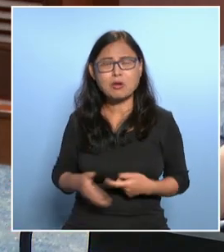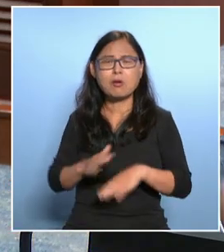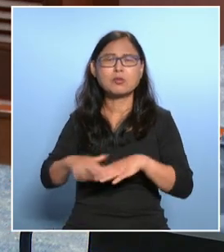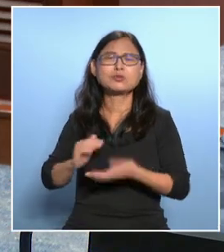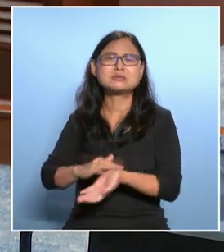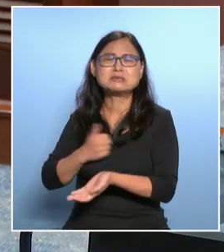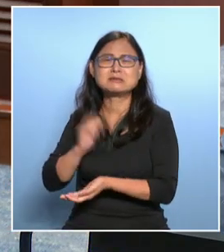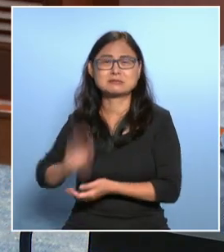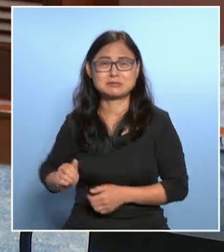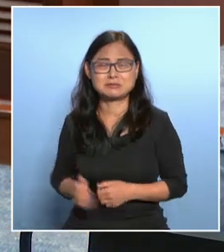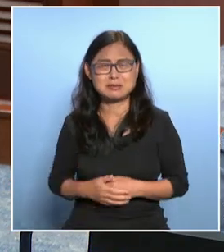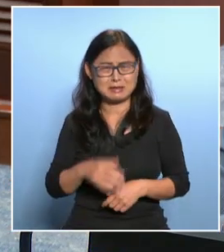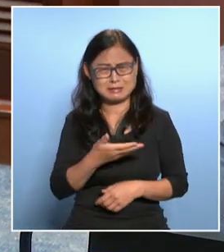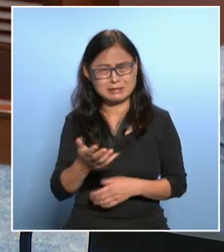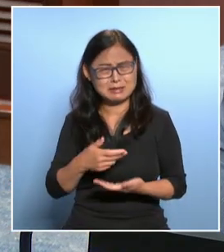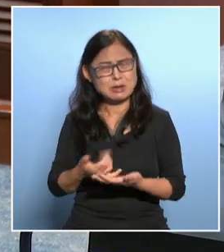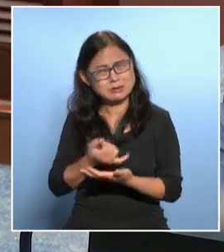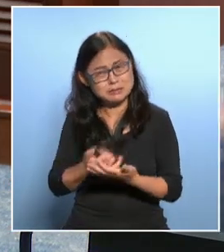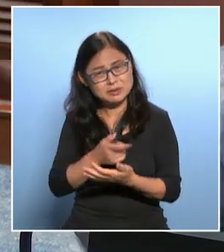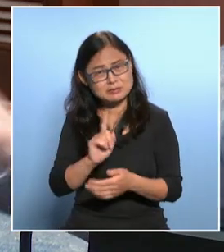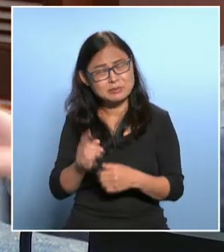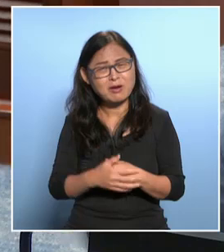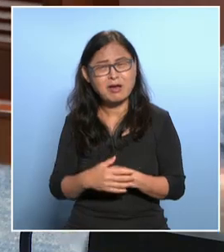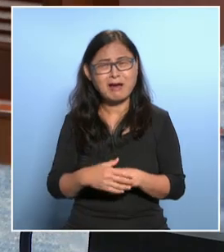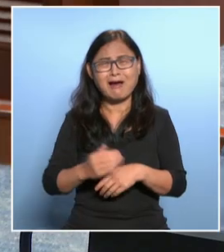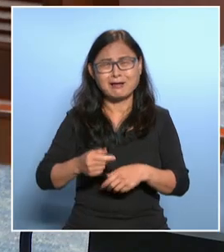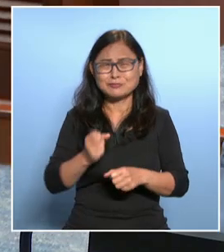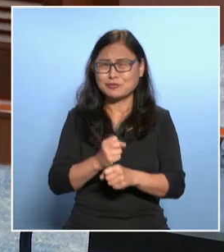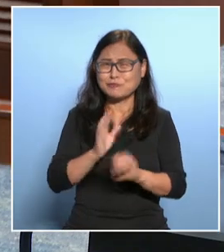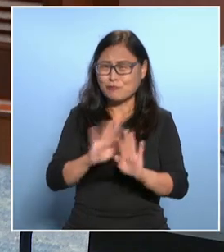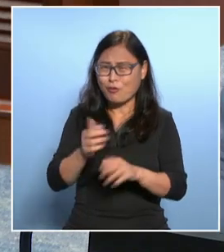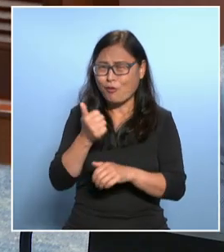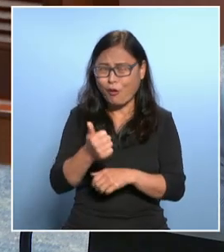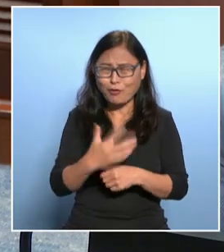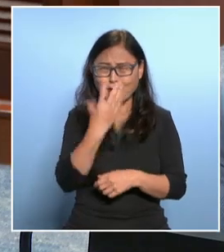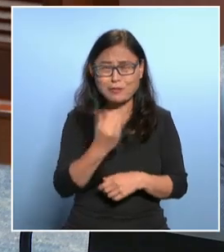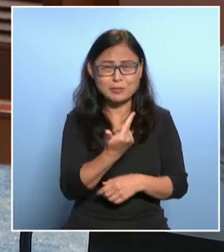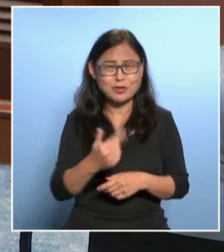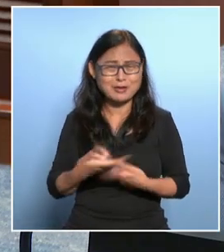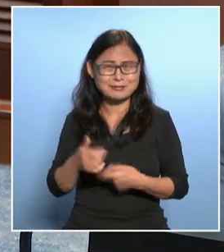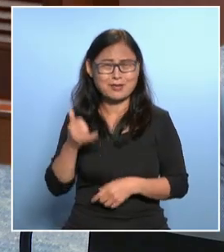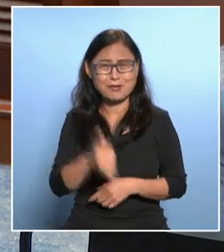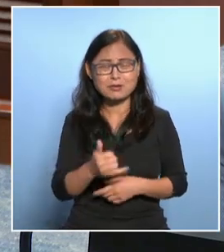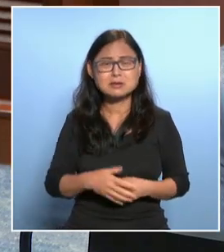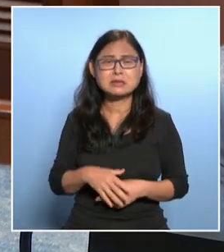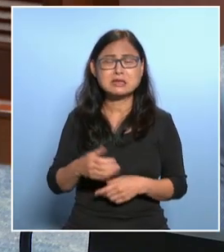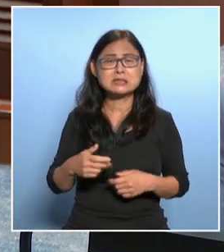up quotas for other urgent patients.